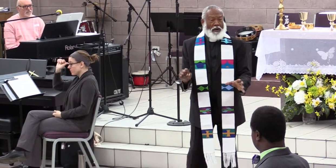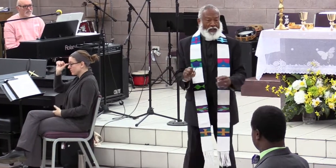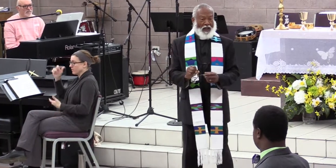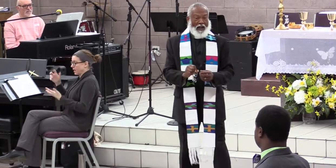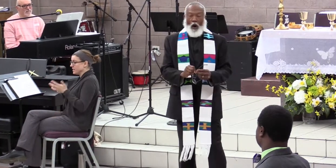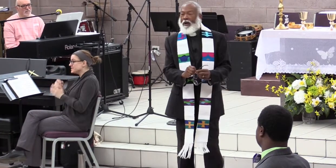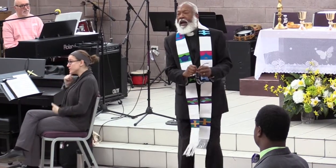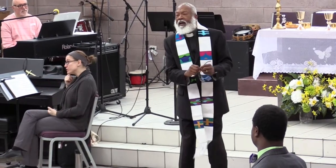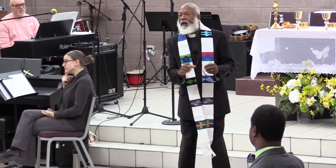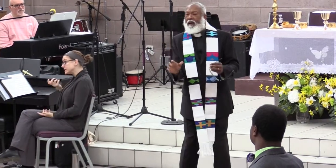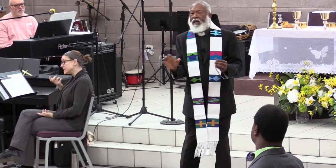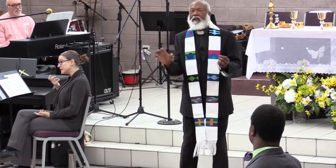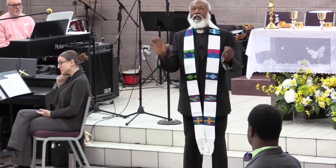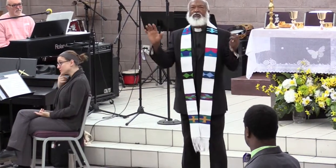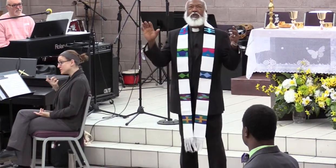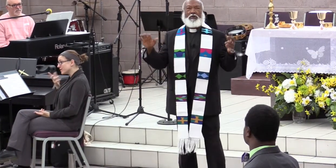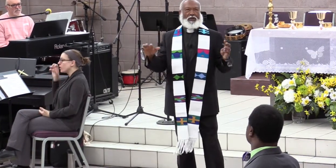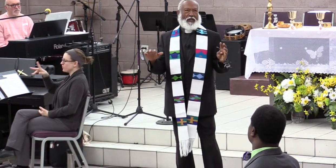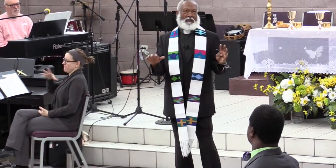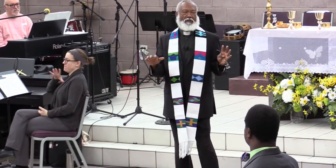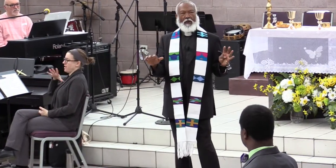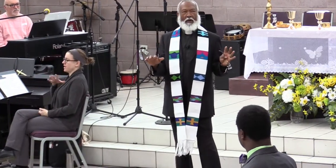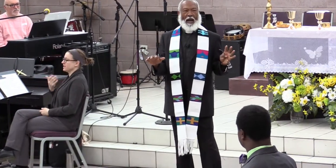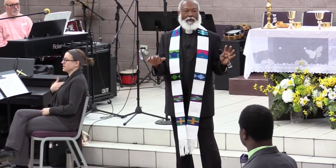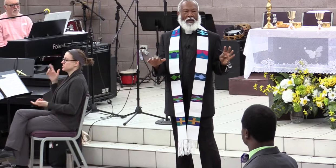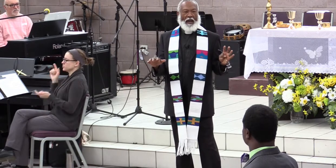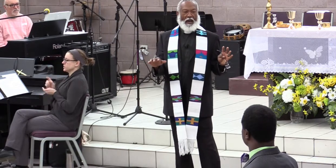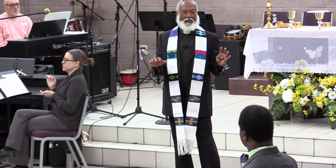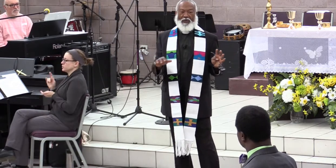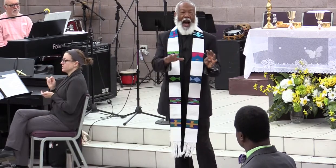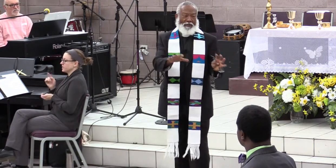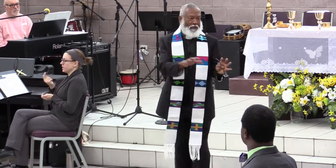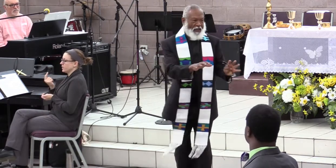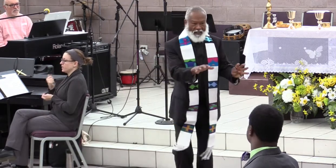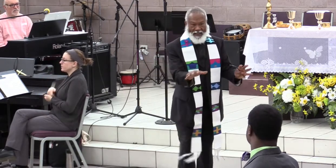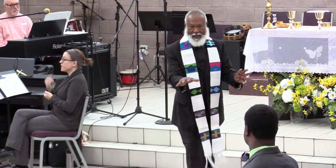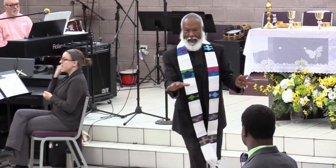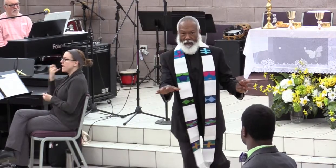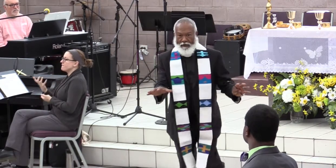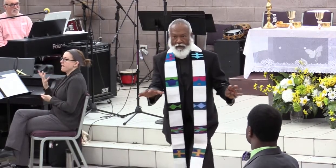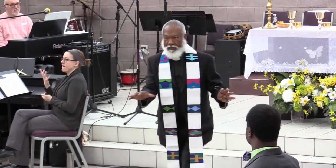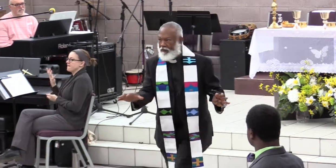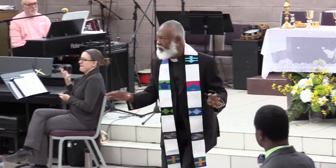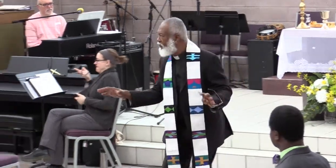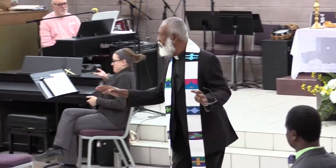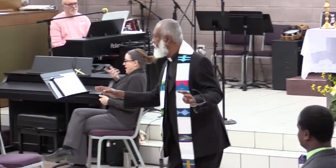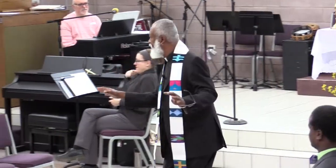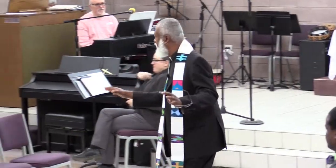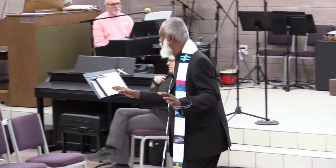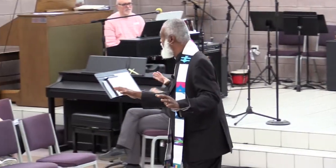I mean, seriously. Okay, let's reduce it. Okay, if five of us did it,